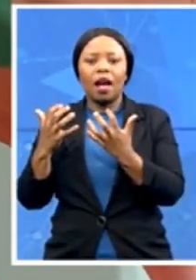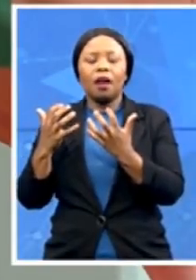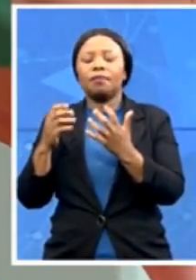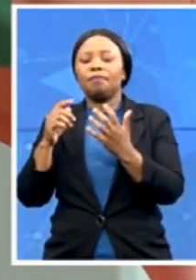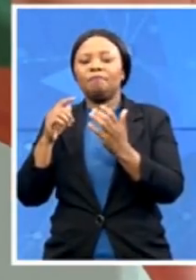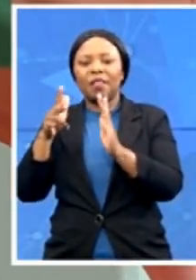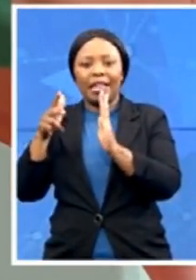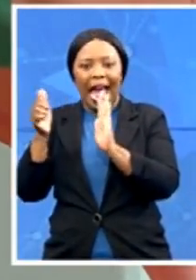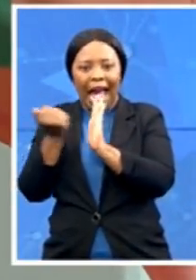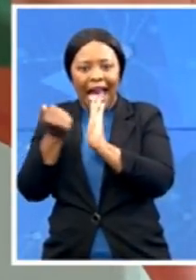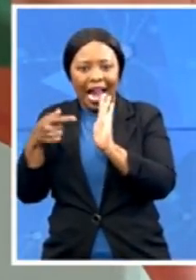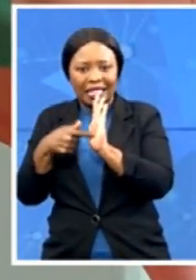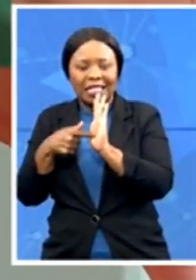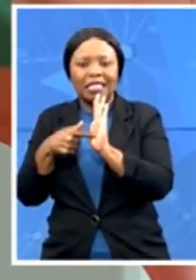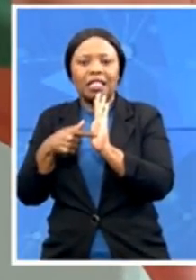year,